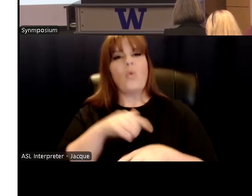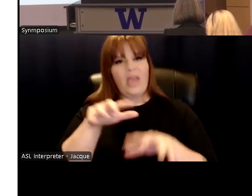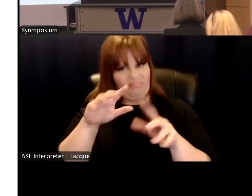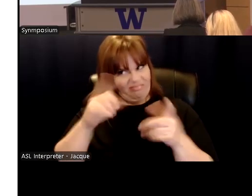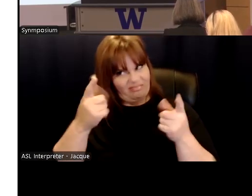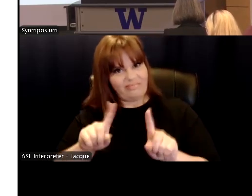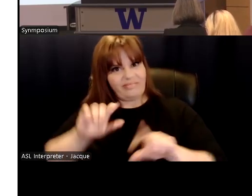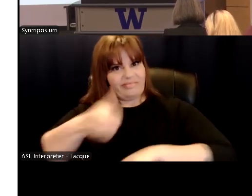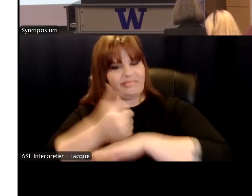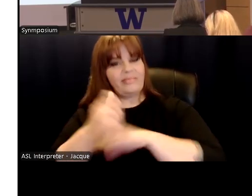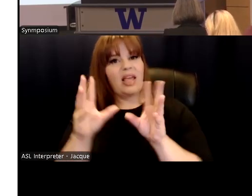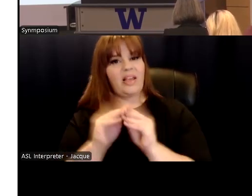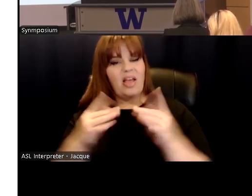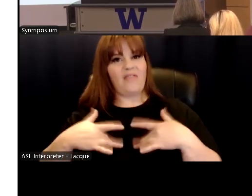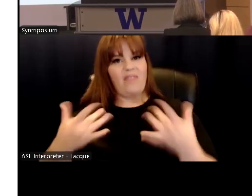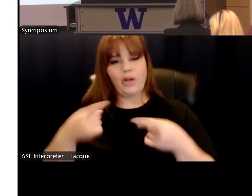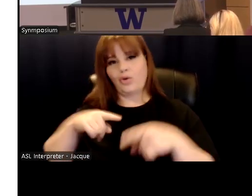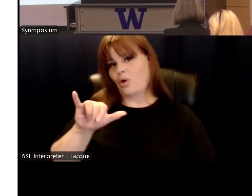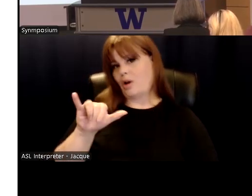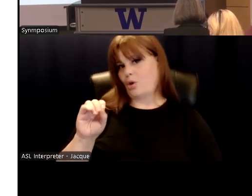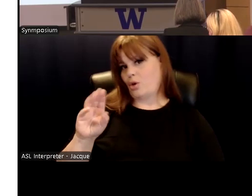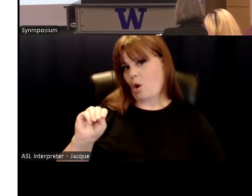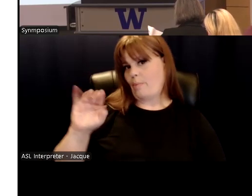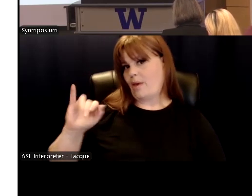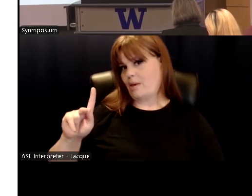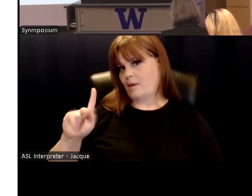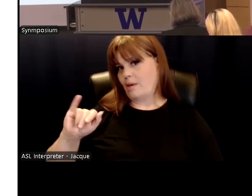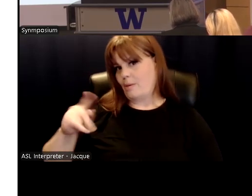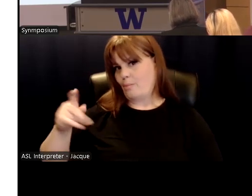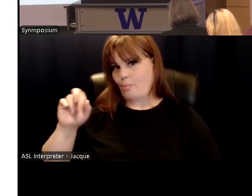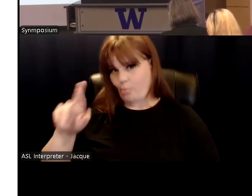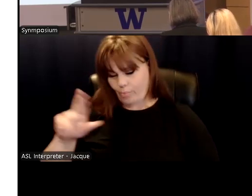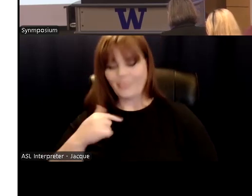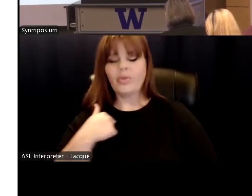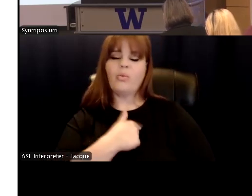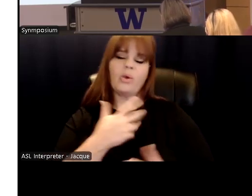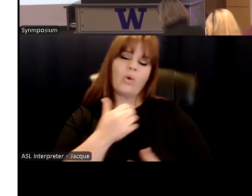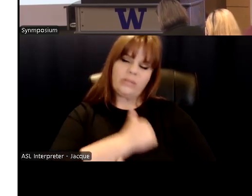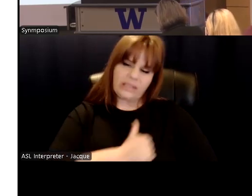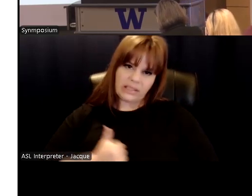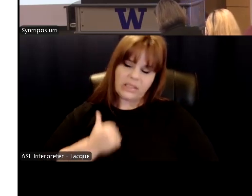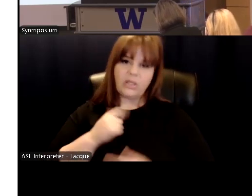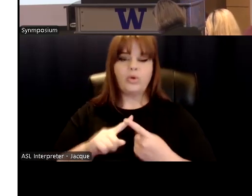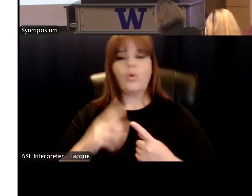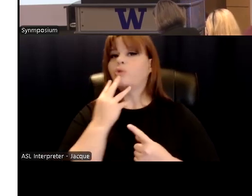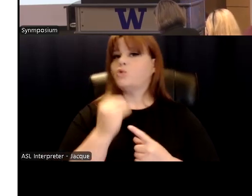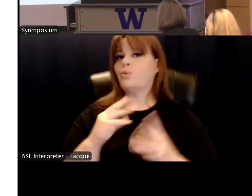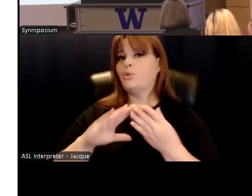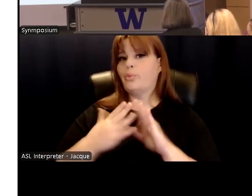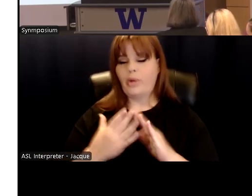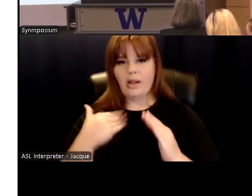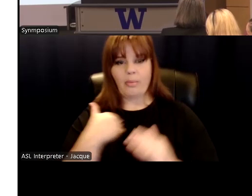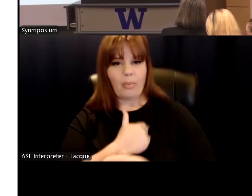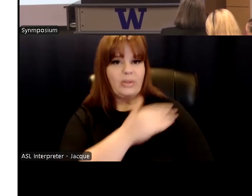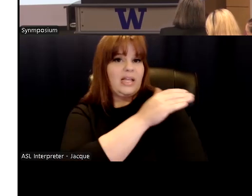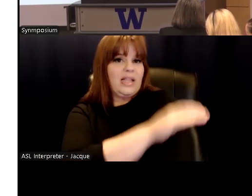Kippur. Our clinic would like to sincerely apologize to our Jewish community members, clinicians,